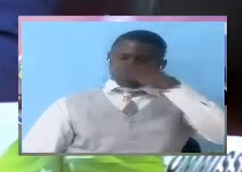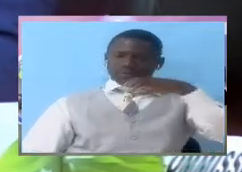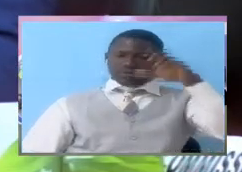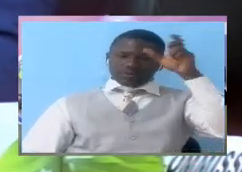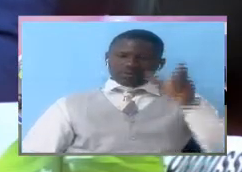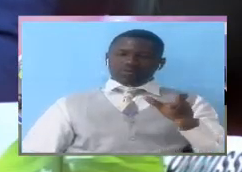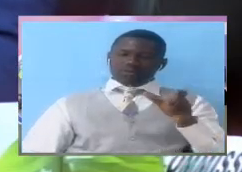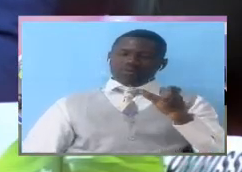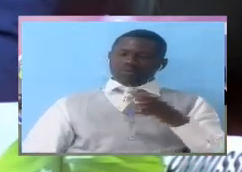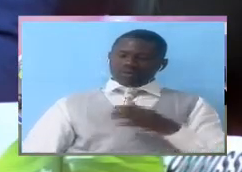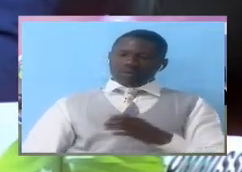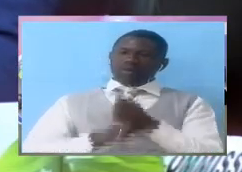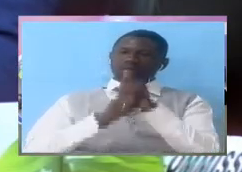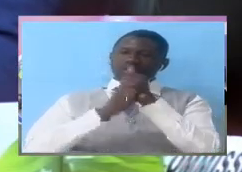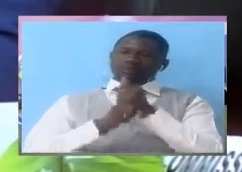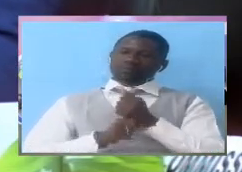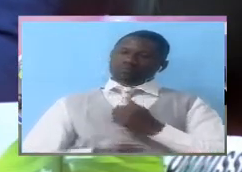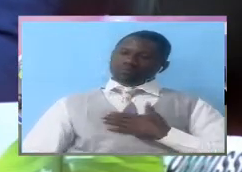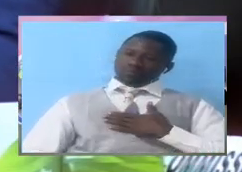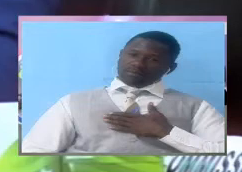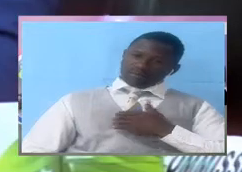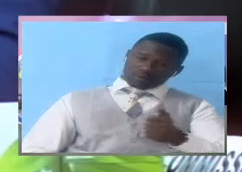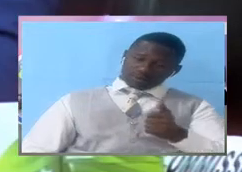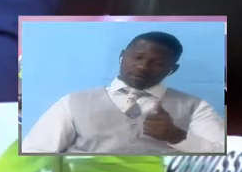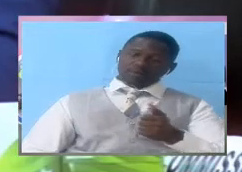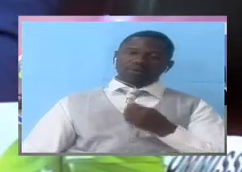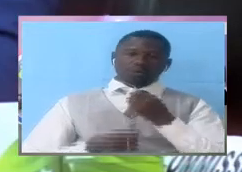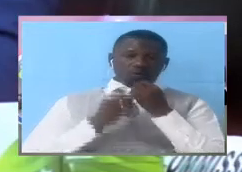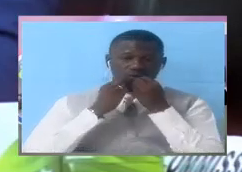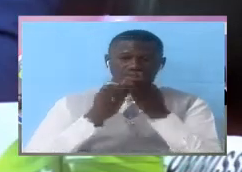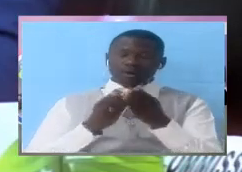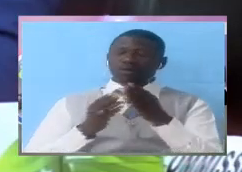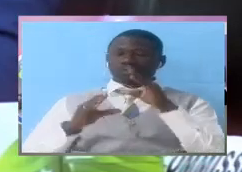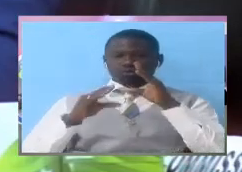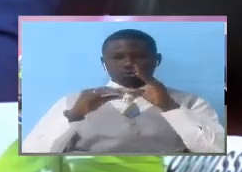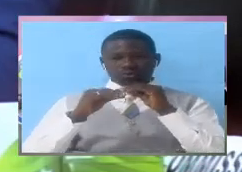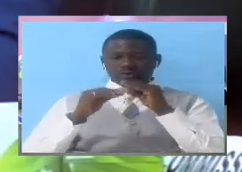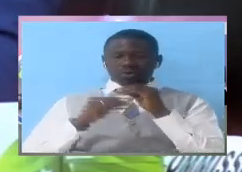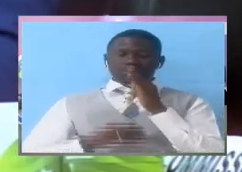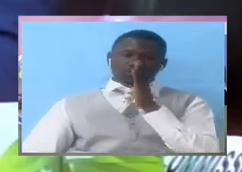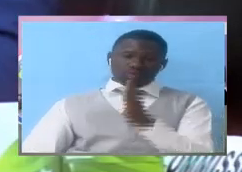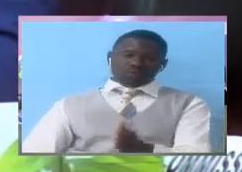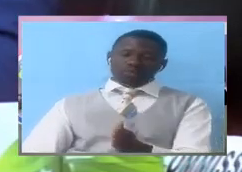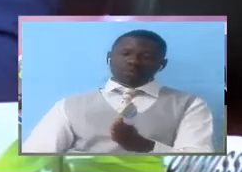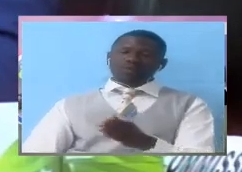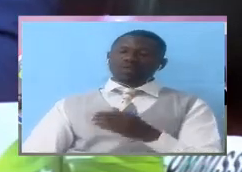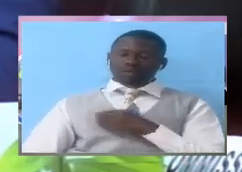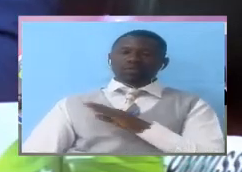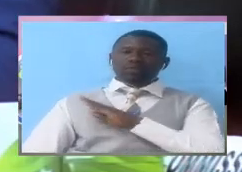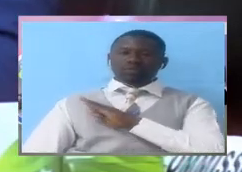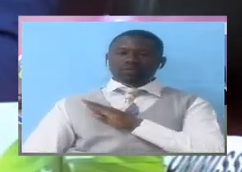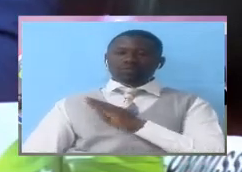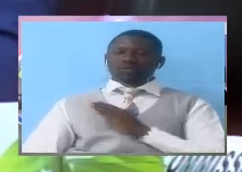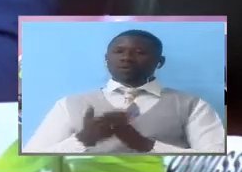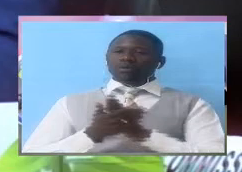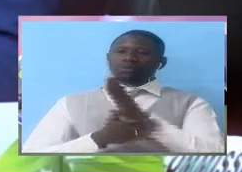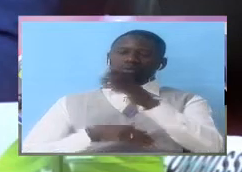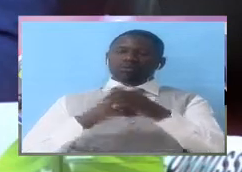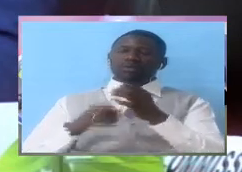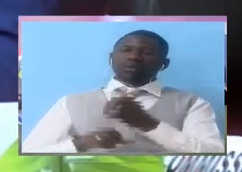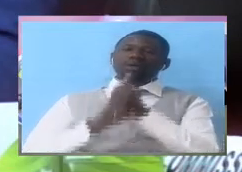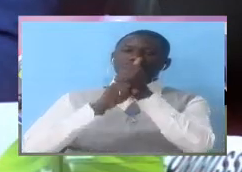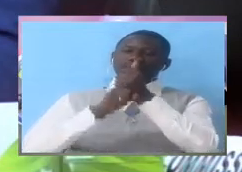boldness to speak the truth, and also continue to grant the